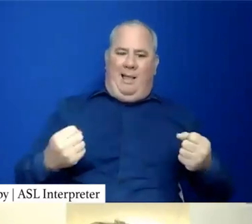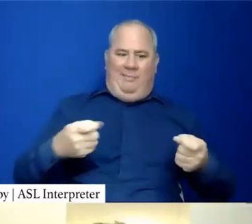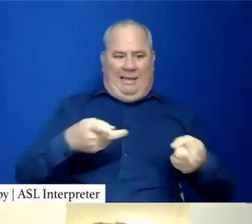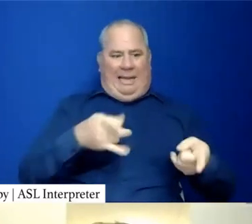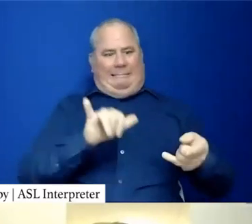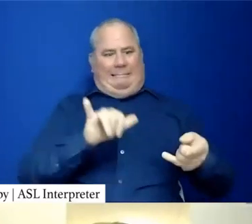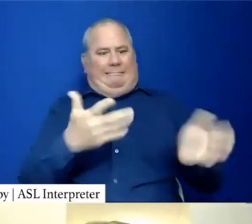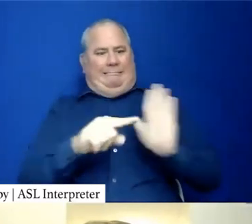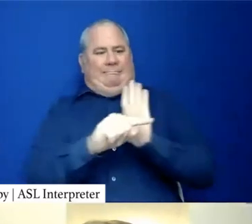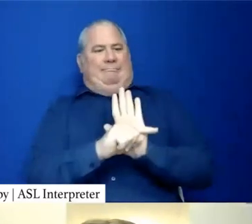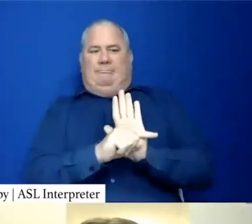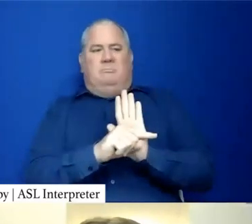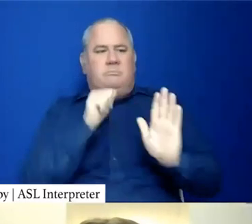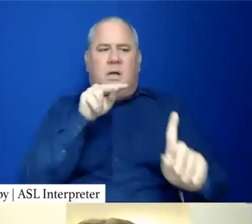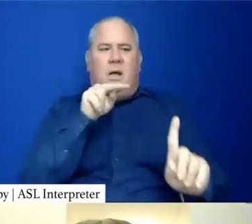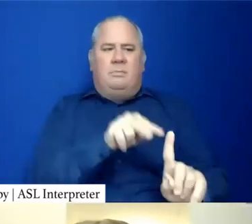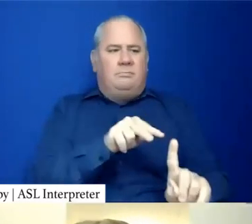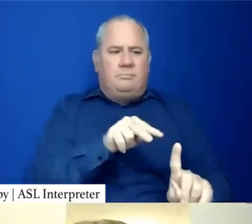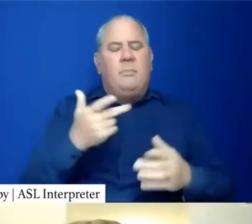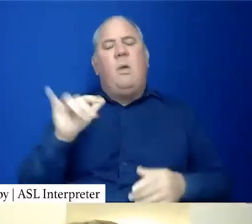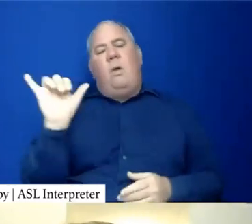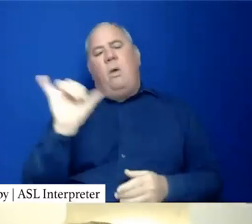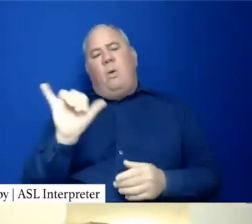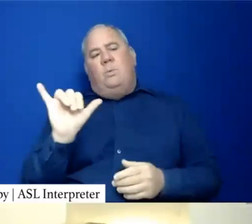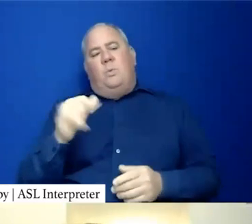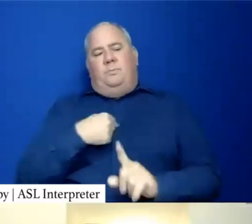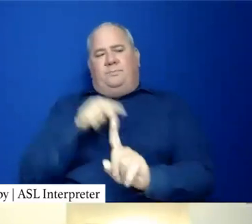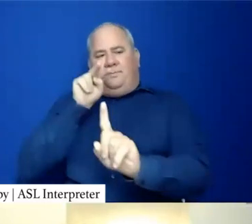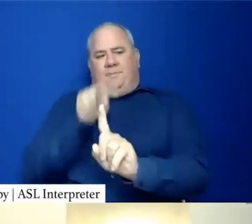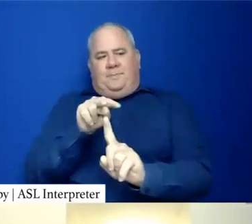But I think also the thing that I have been